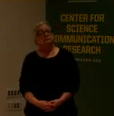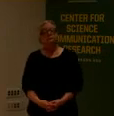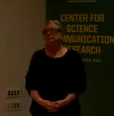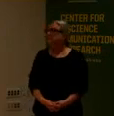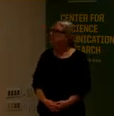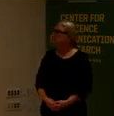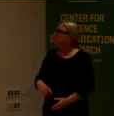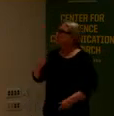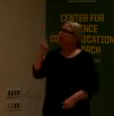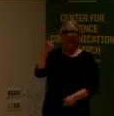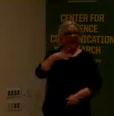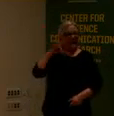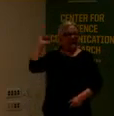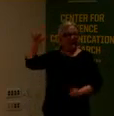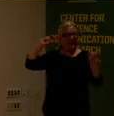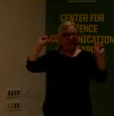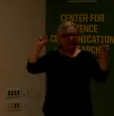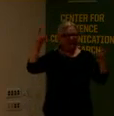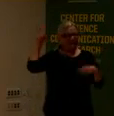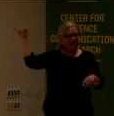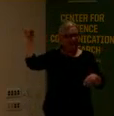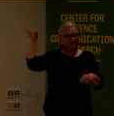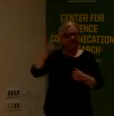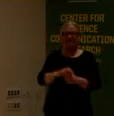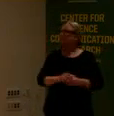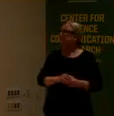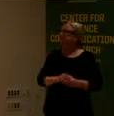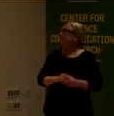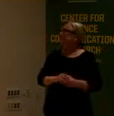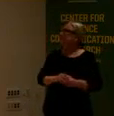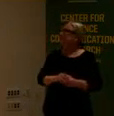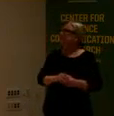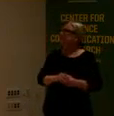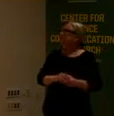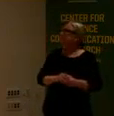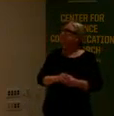I always like this quote, but I think